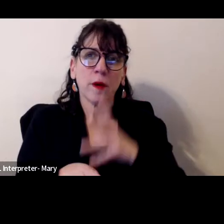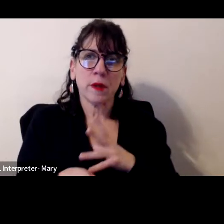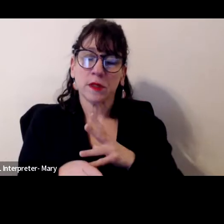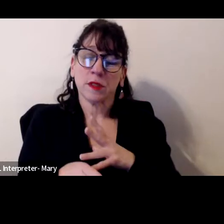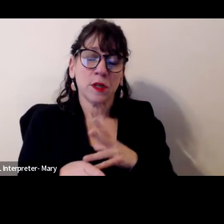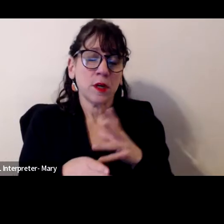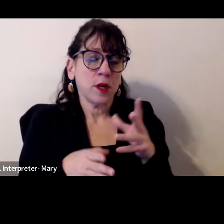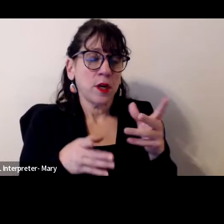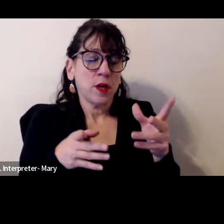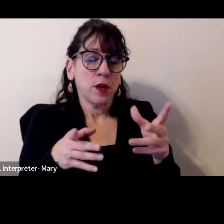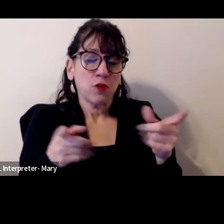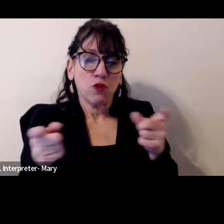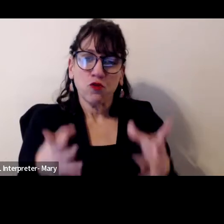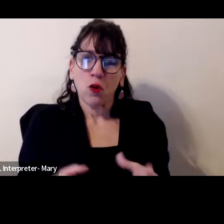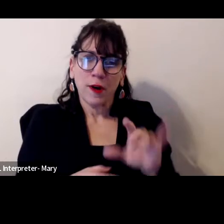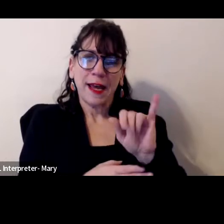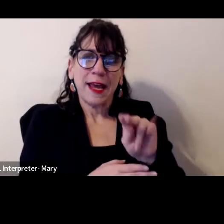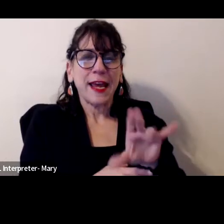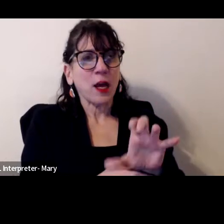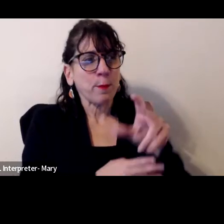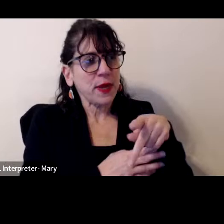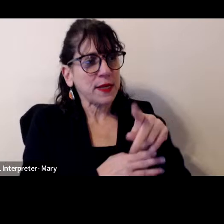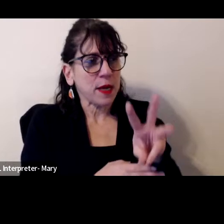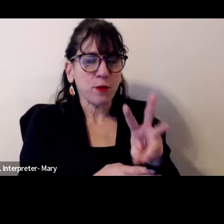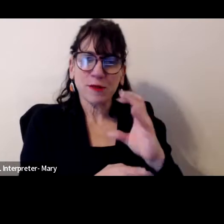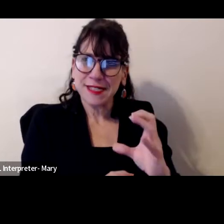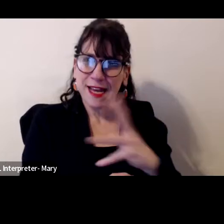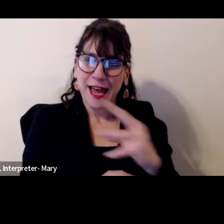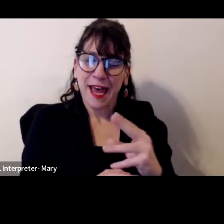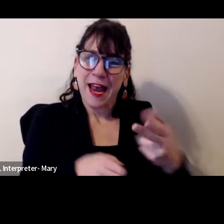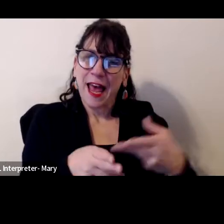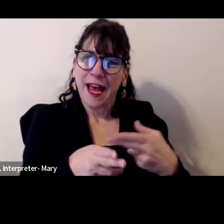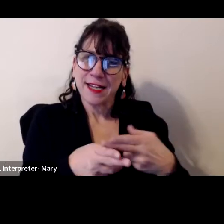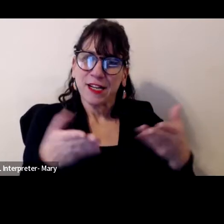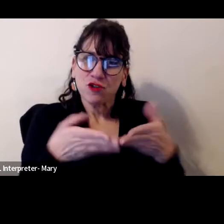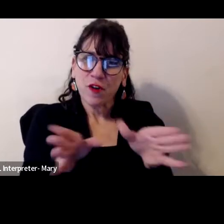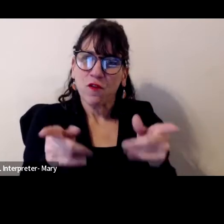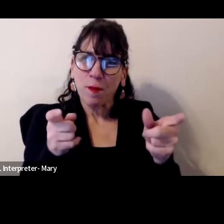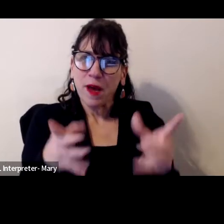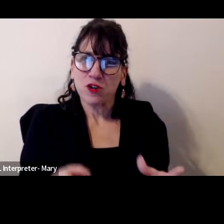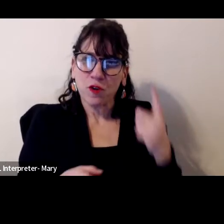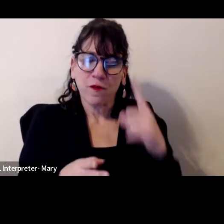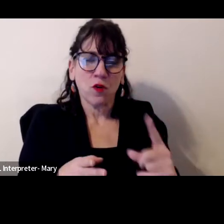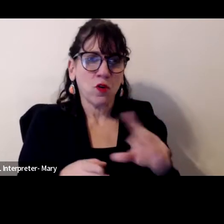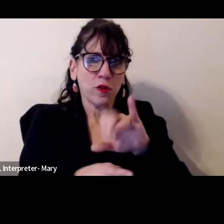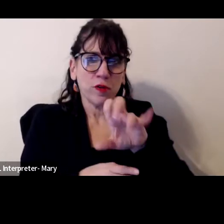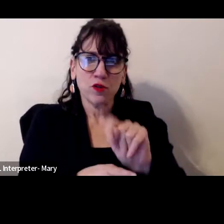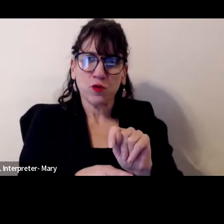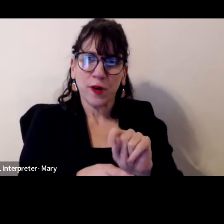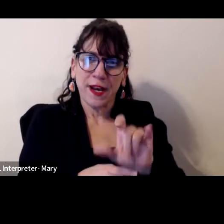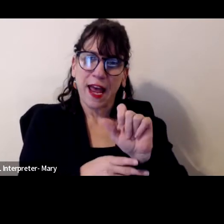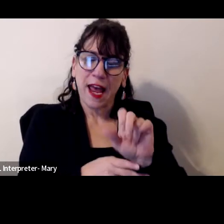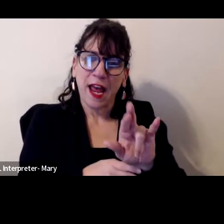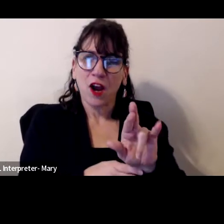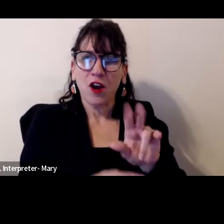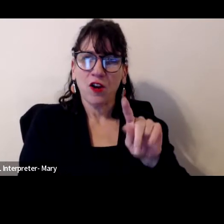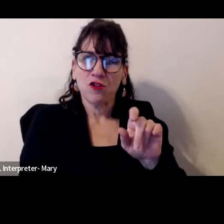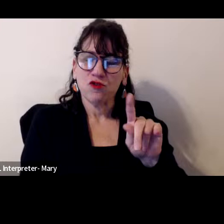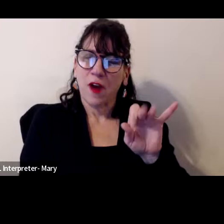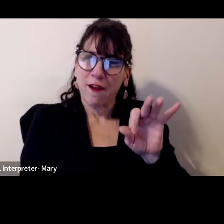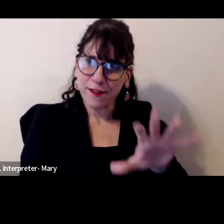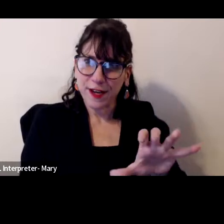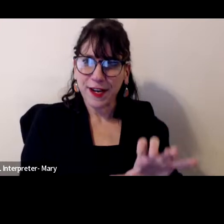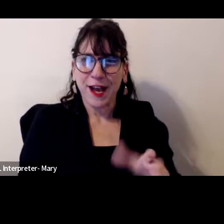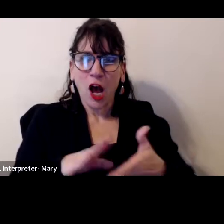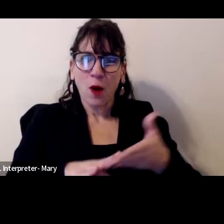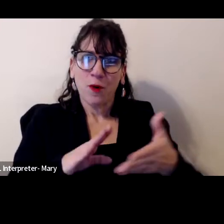Inc., PWC, and acting general manager of the Joint Air Traffic Operations Command,